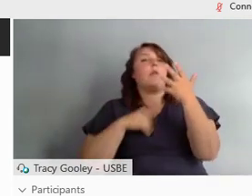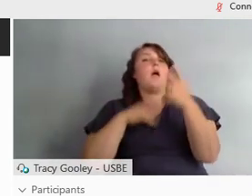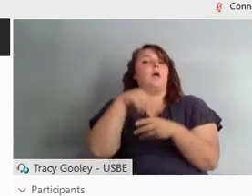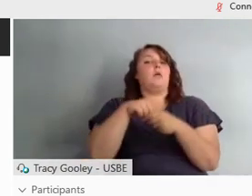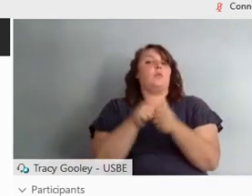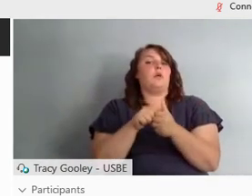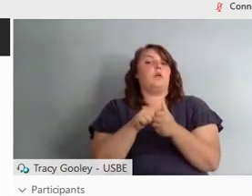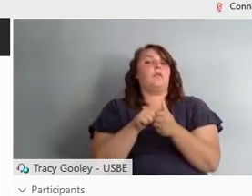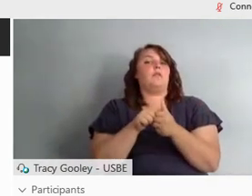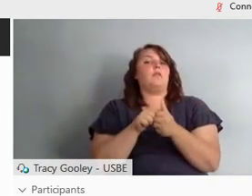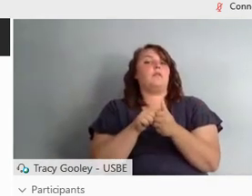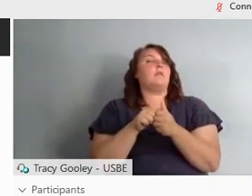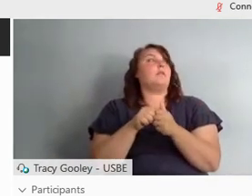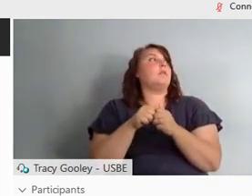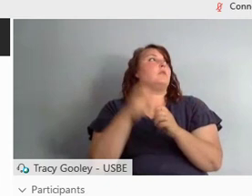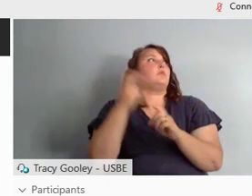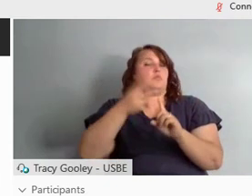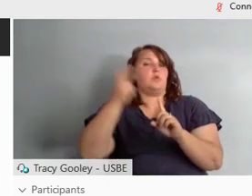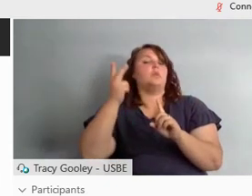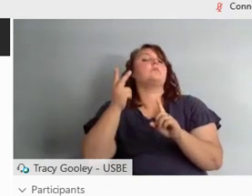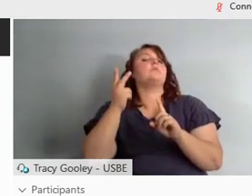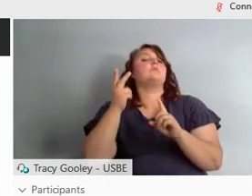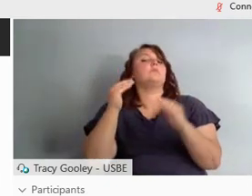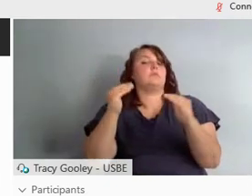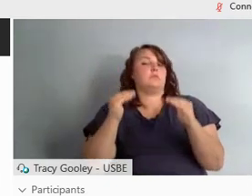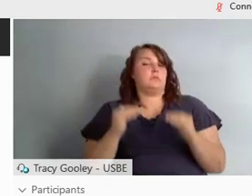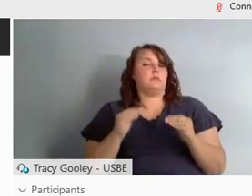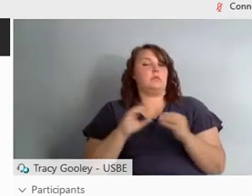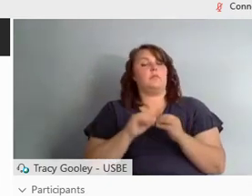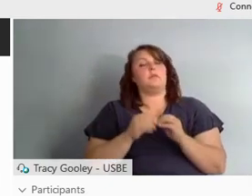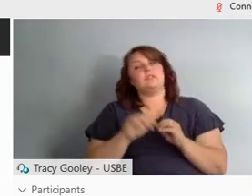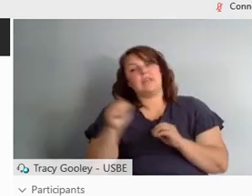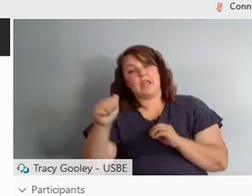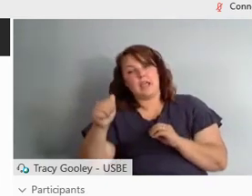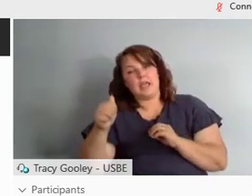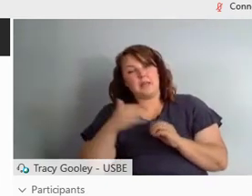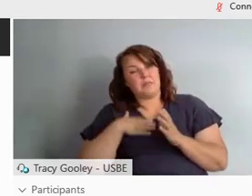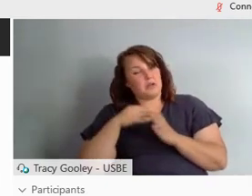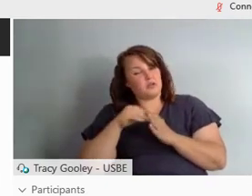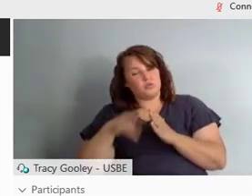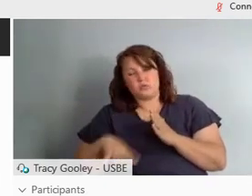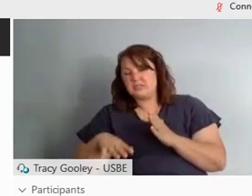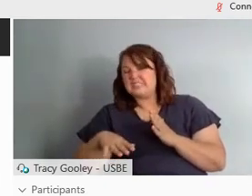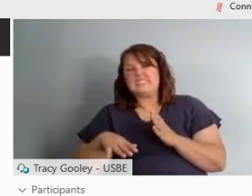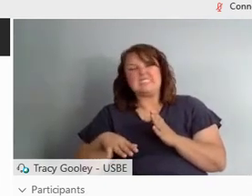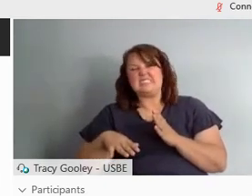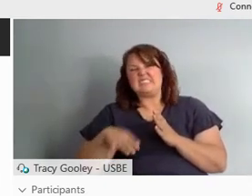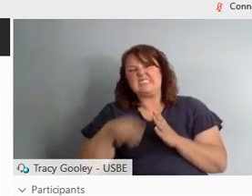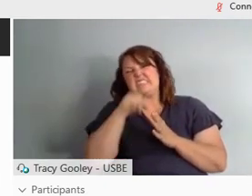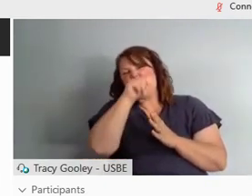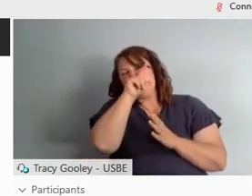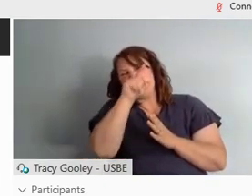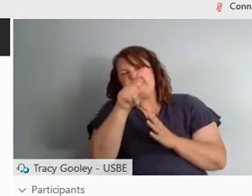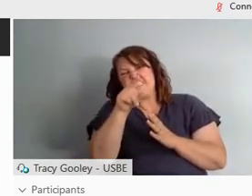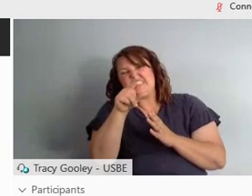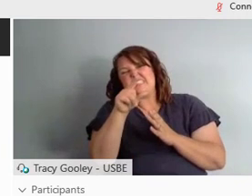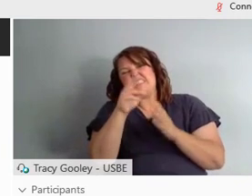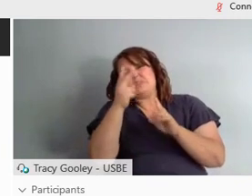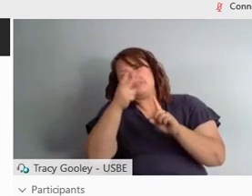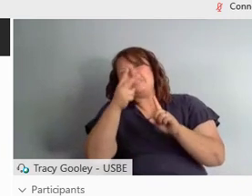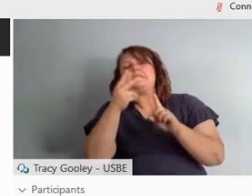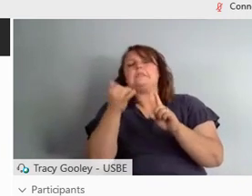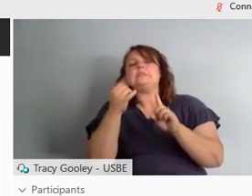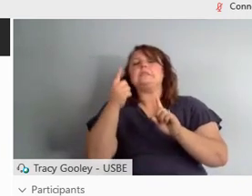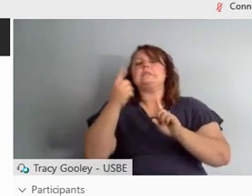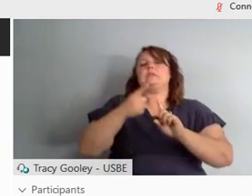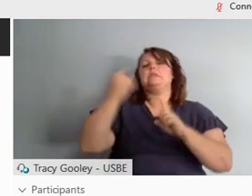so we got 2 points there. Alignment to question number 10, my student is not quite at those emerging skills, right?